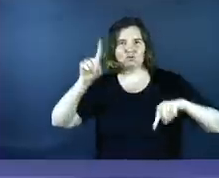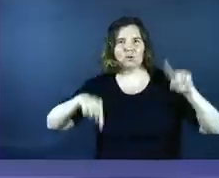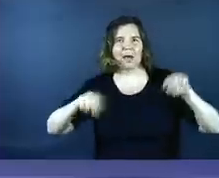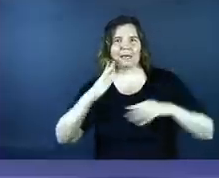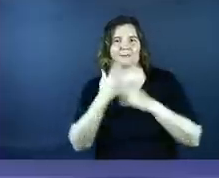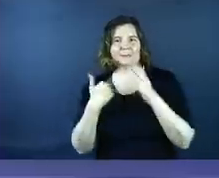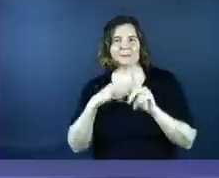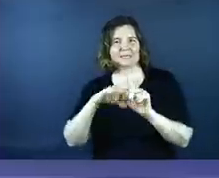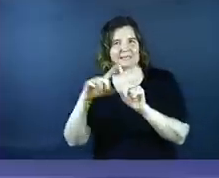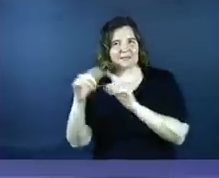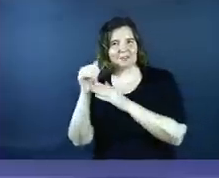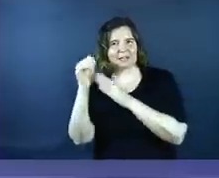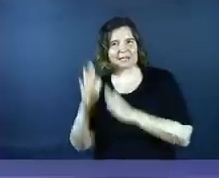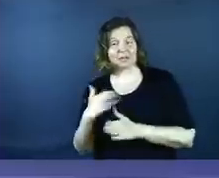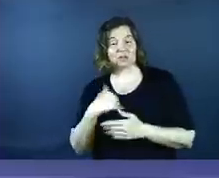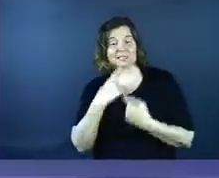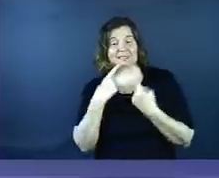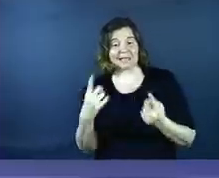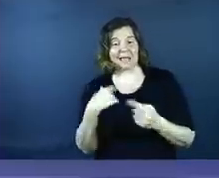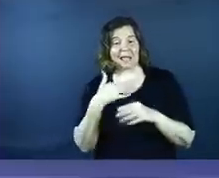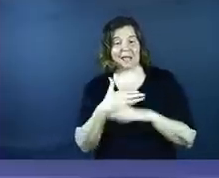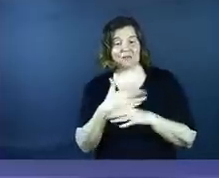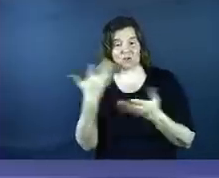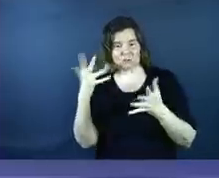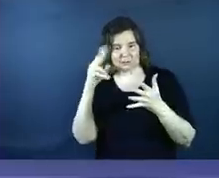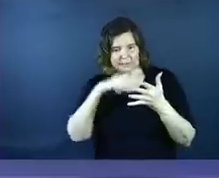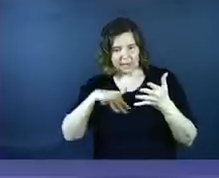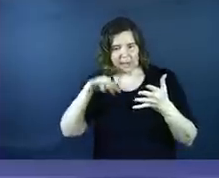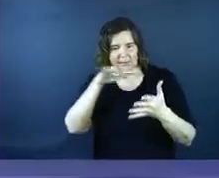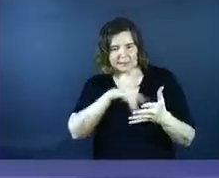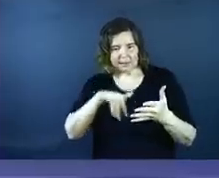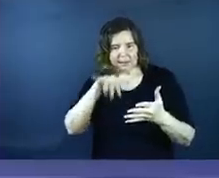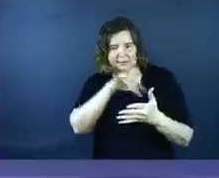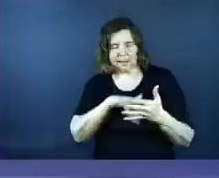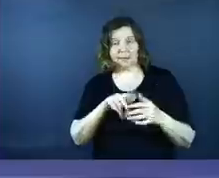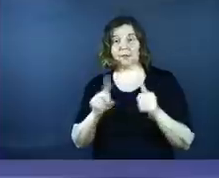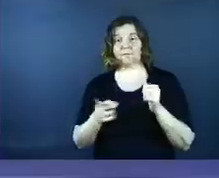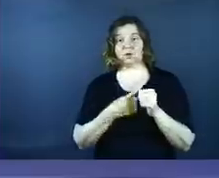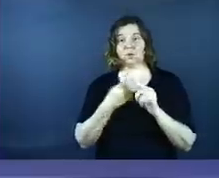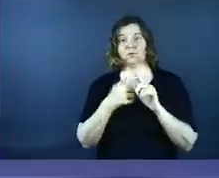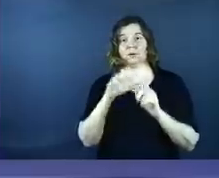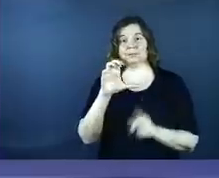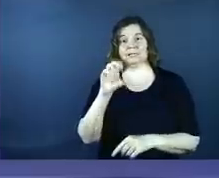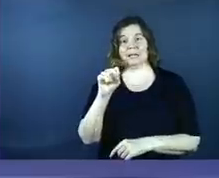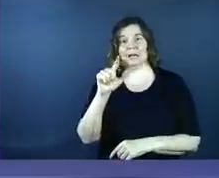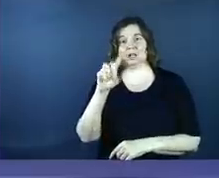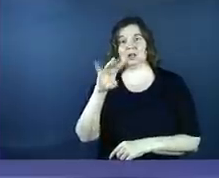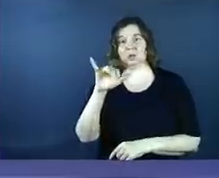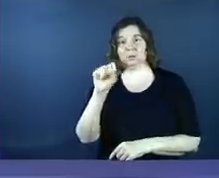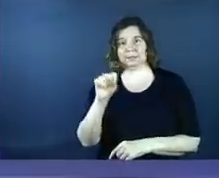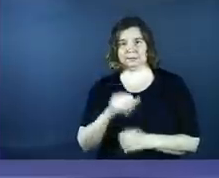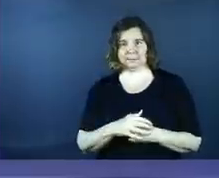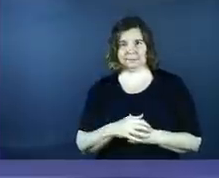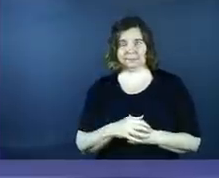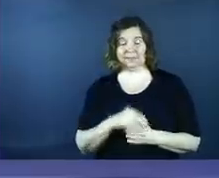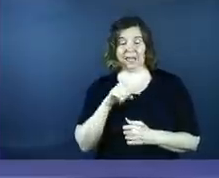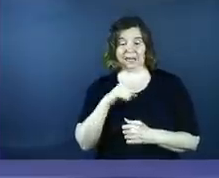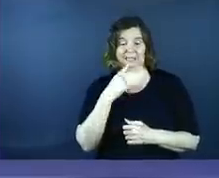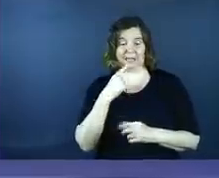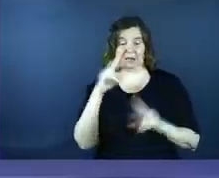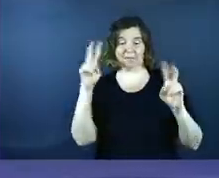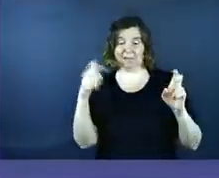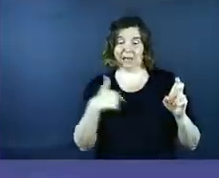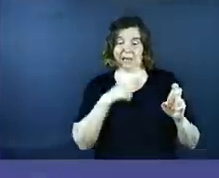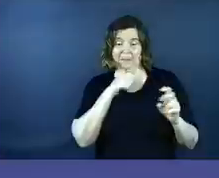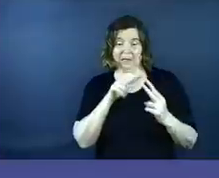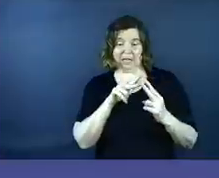some of these different leaders say after having studied this very deeply. The first one is from C.S. Lewis. And he says, I am not